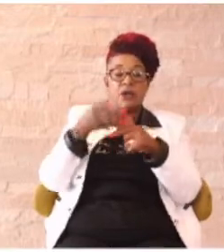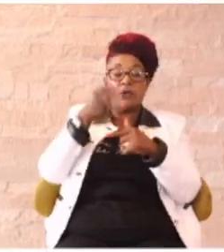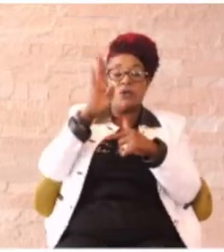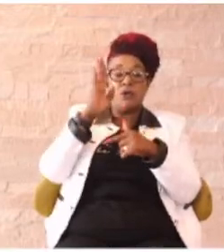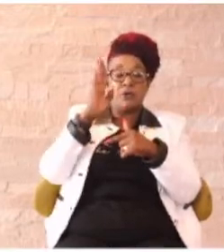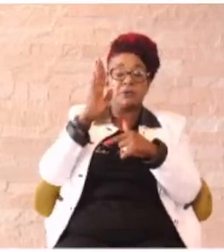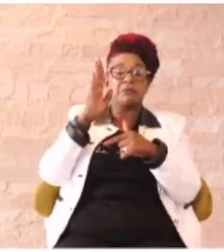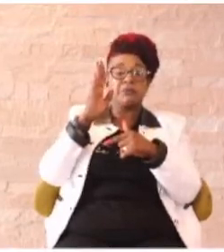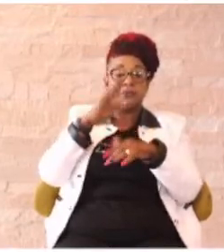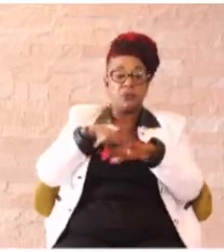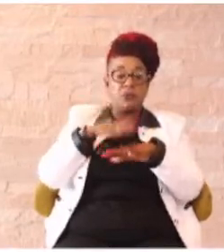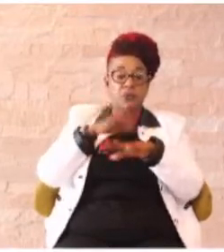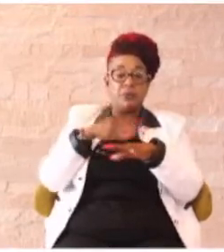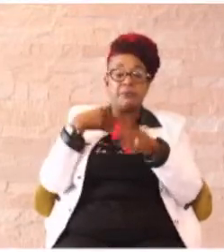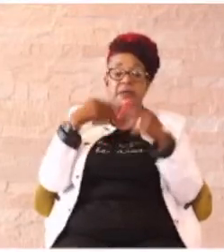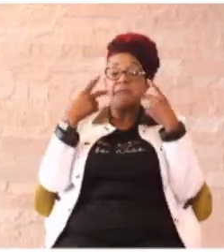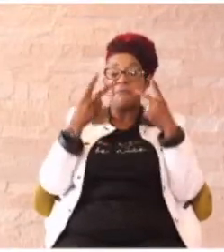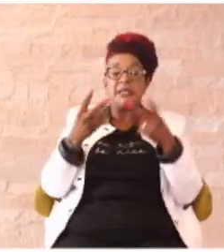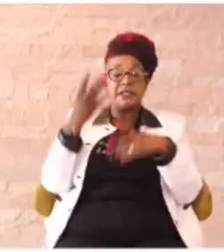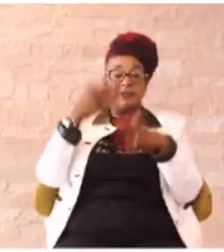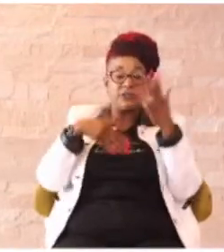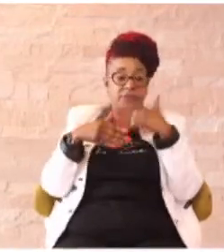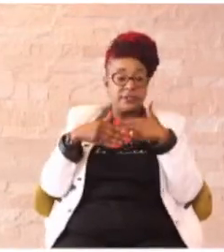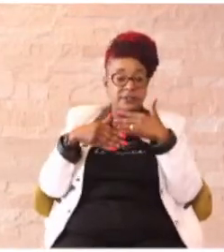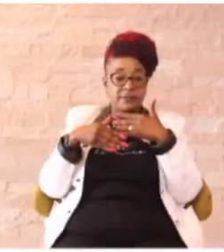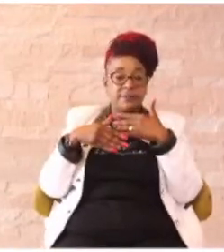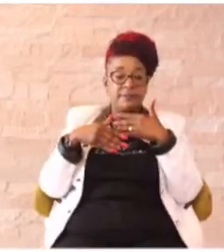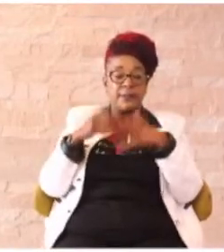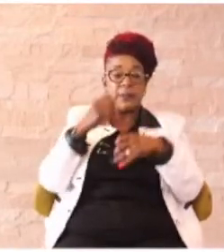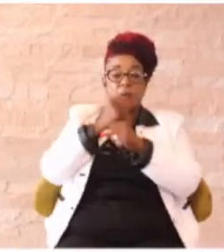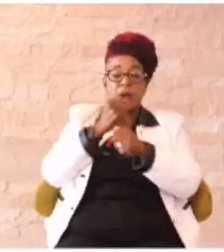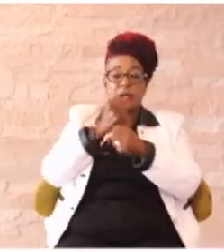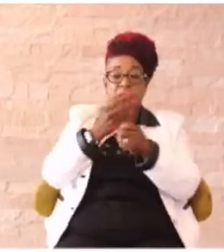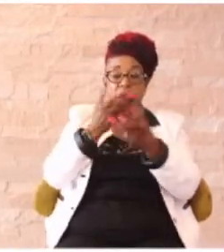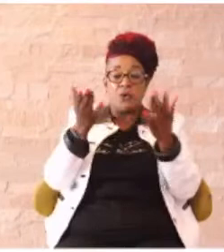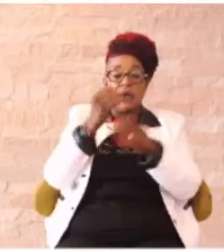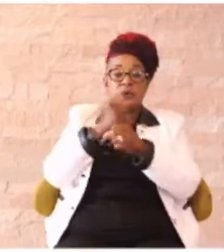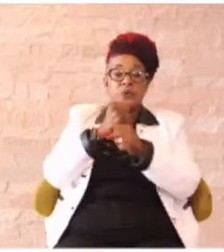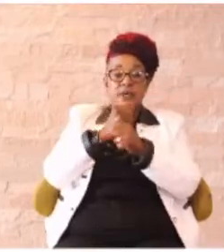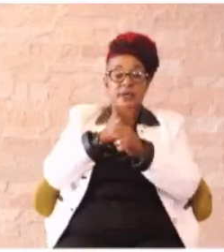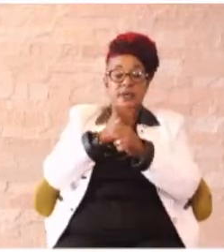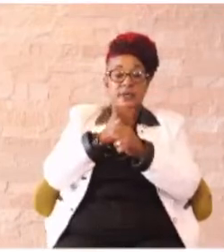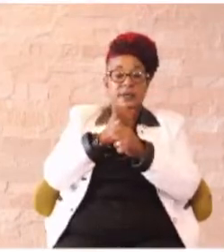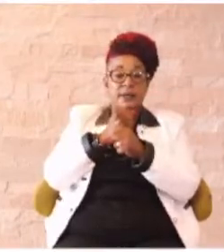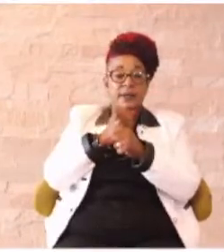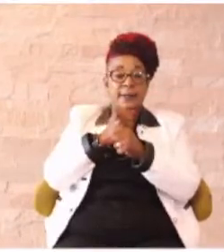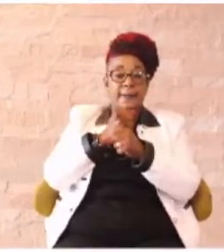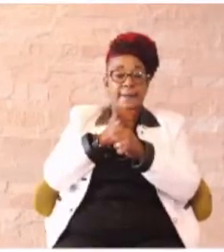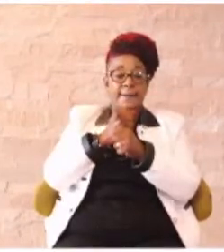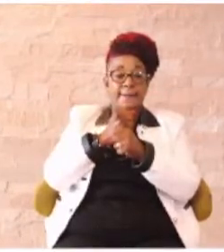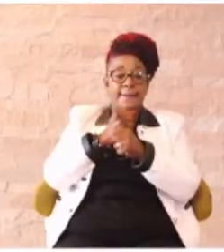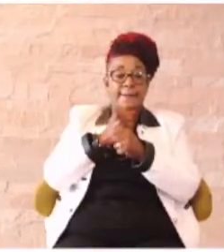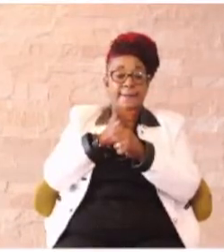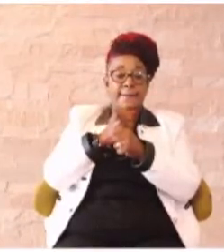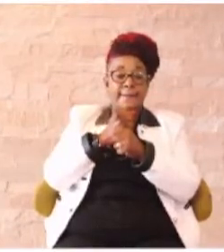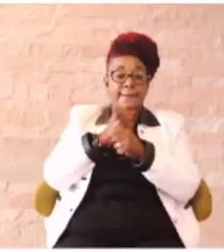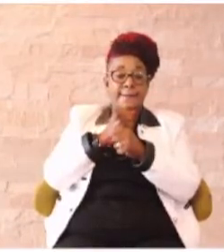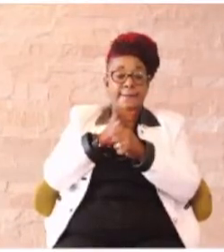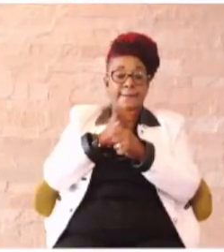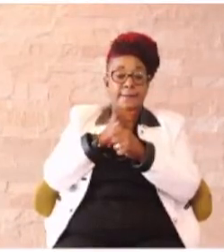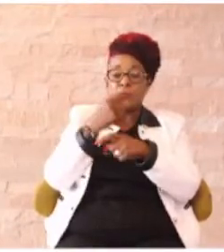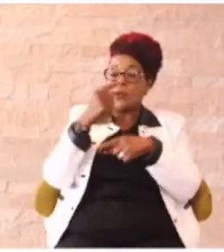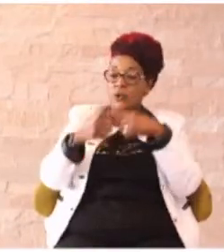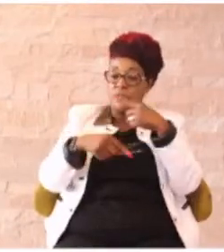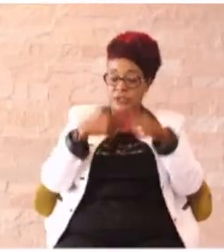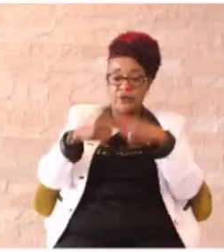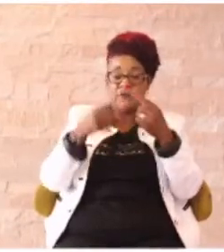have seen you face to face, and the work you are doing, continue doing it. God bless you.